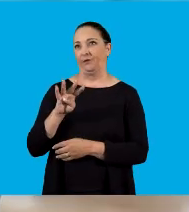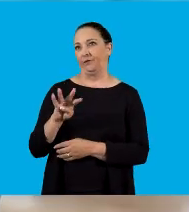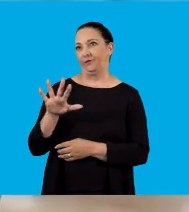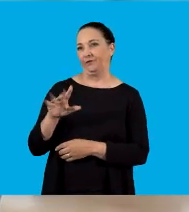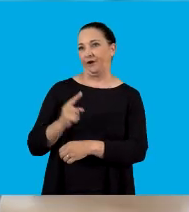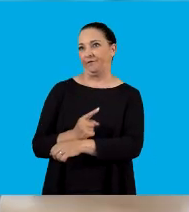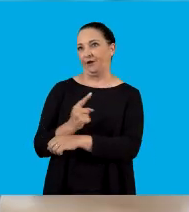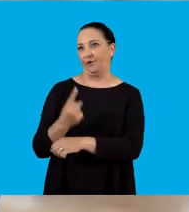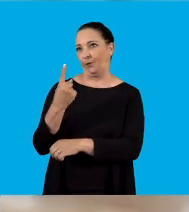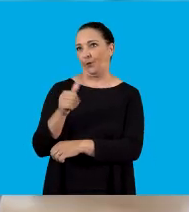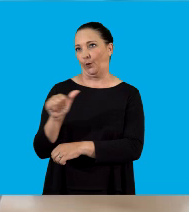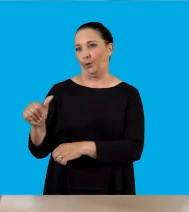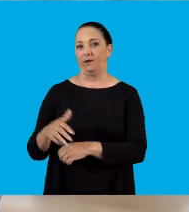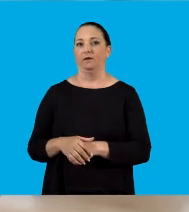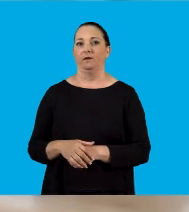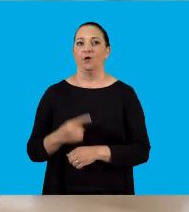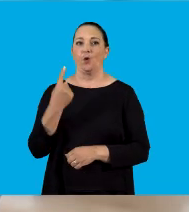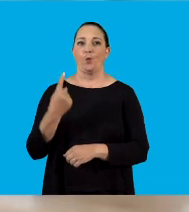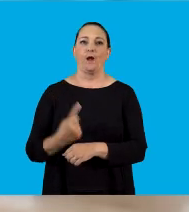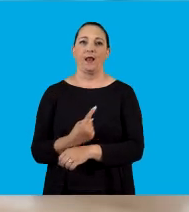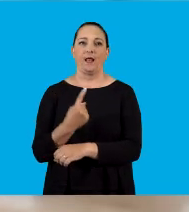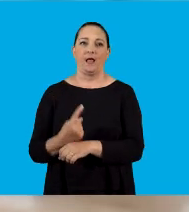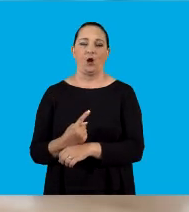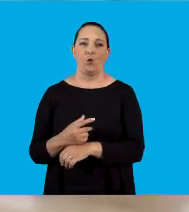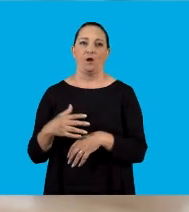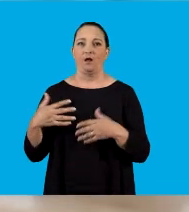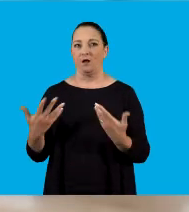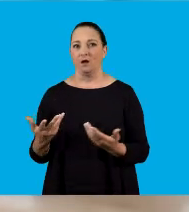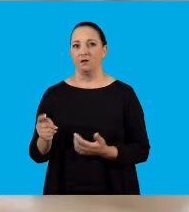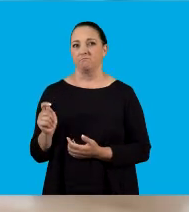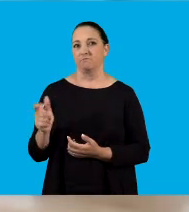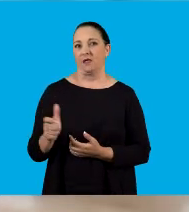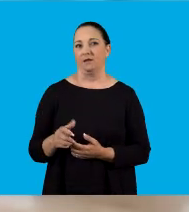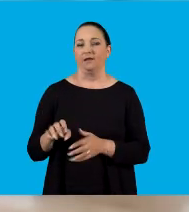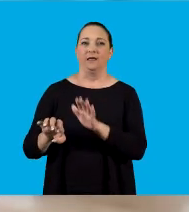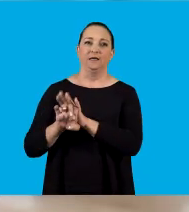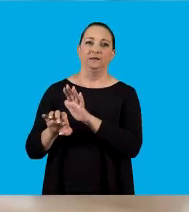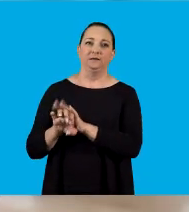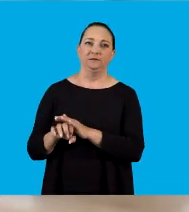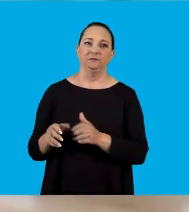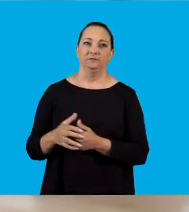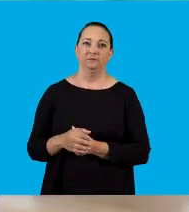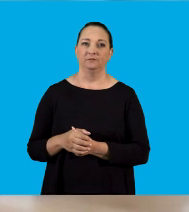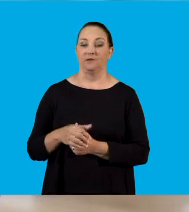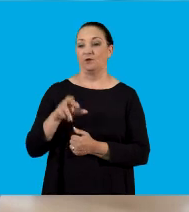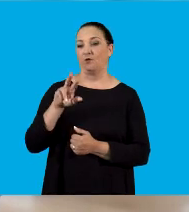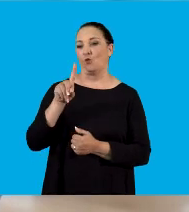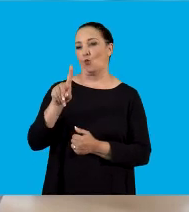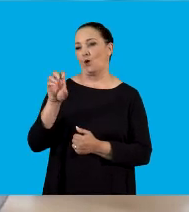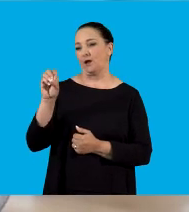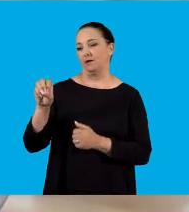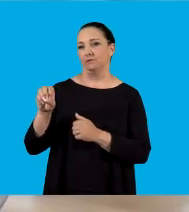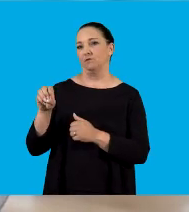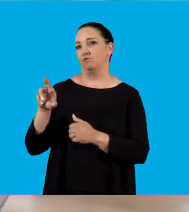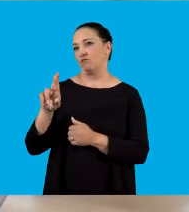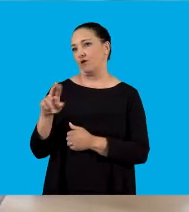hours per week, you are told that per hour you are going to rate how much. Say, for example, per hour you're getting 100 rands. I'm just giving you